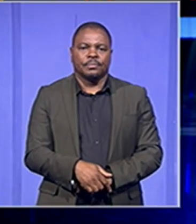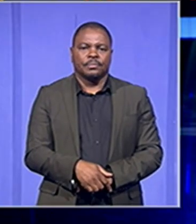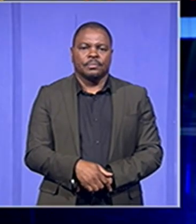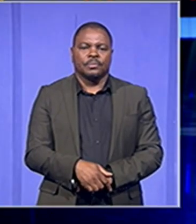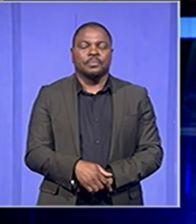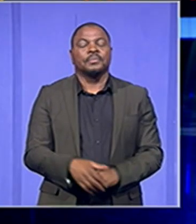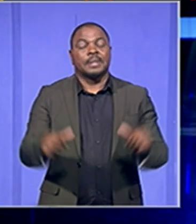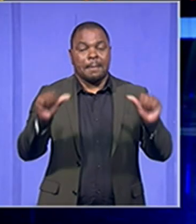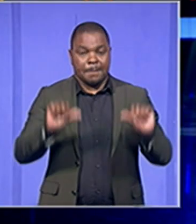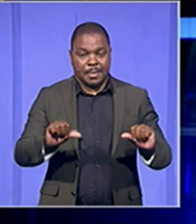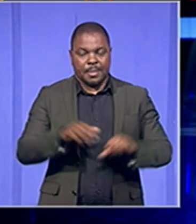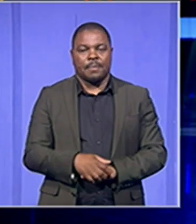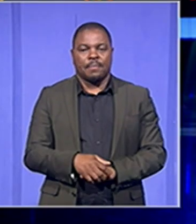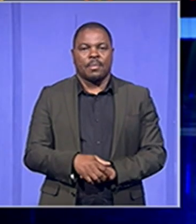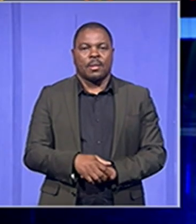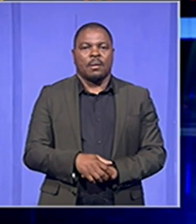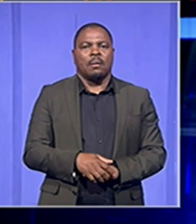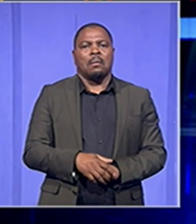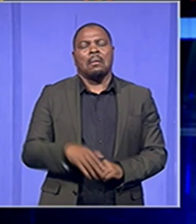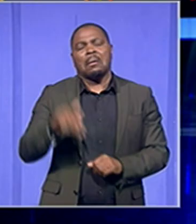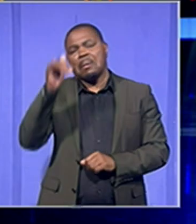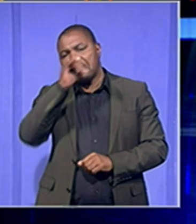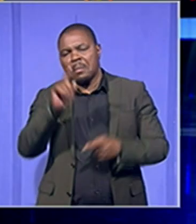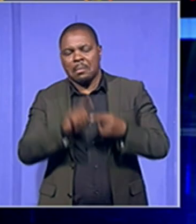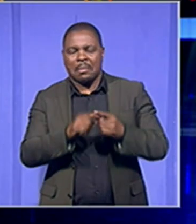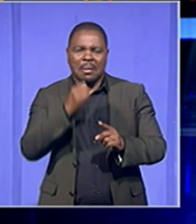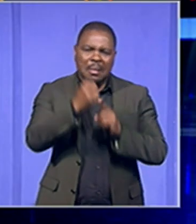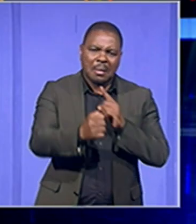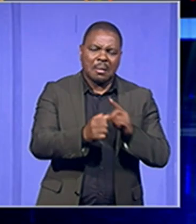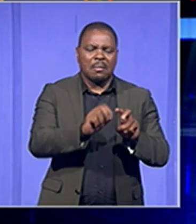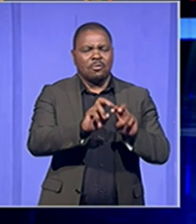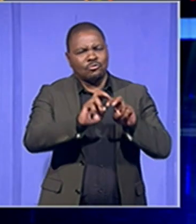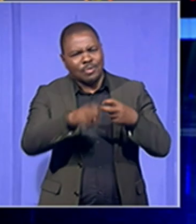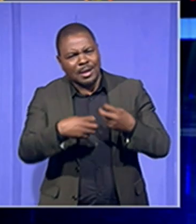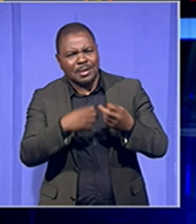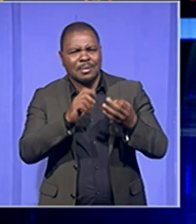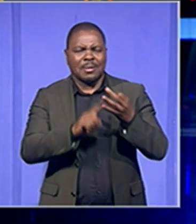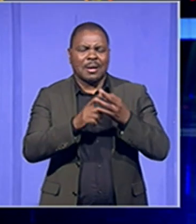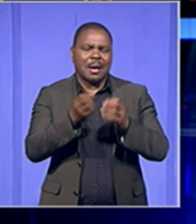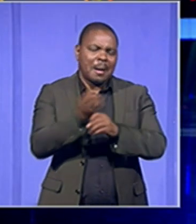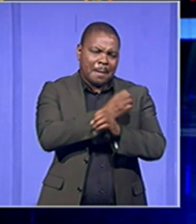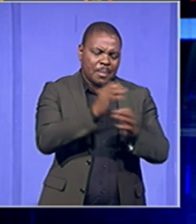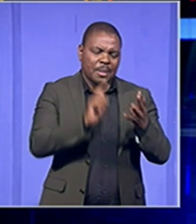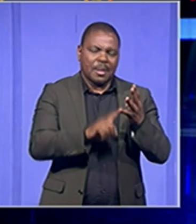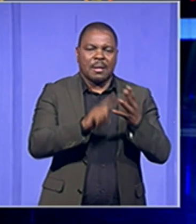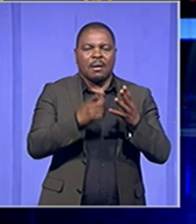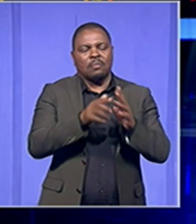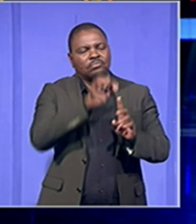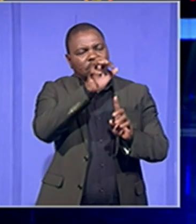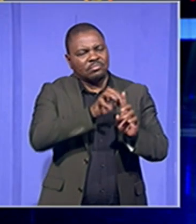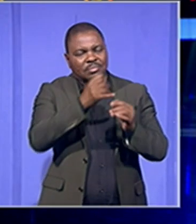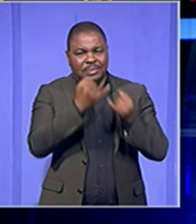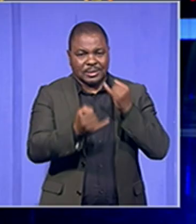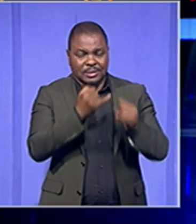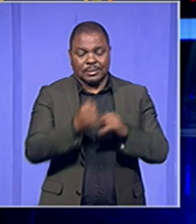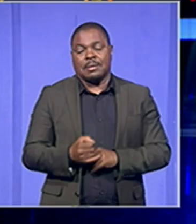Ha re kgutlela kwano lapeng re fumana hore ditolo tsa molao tse kang dipolao, dipeto, ho hlokofatsa le tlhekefetso ka motabo ha di a sebetswa hantle dilemong